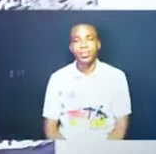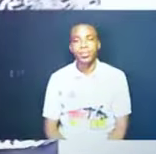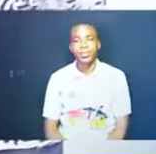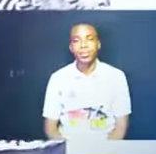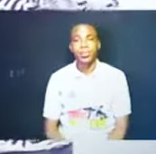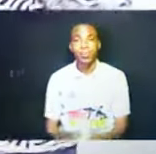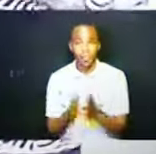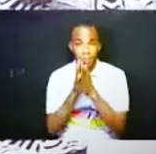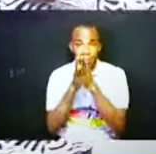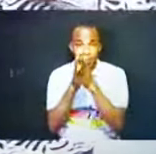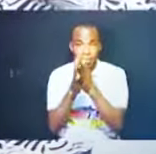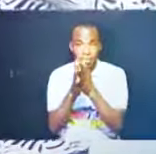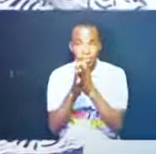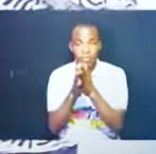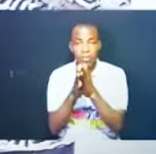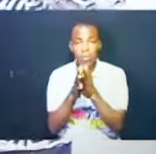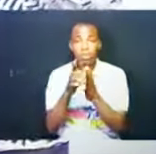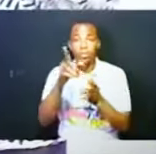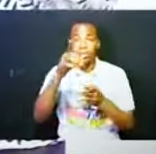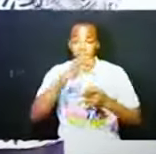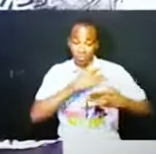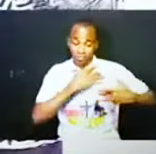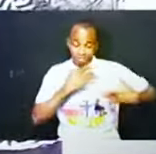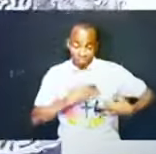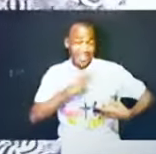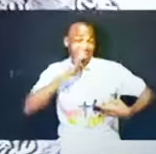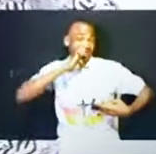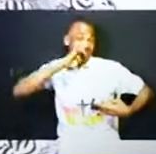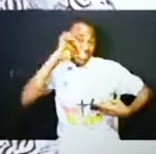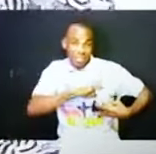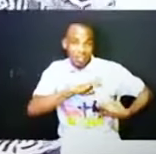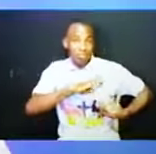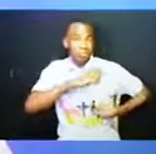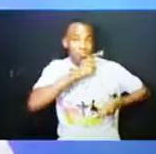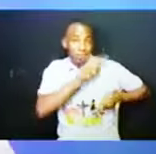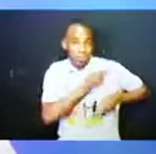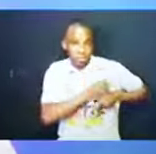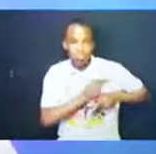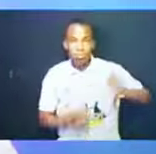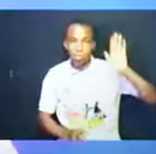many of us have stored evil in us?